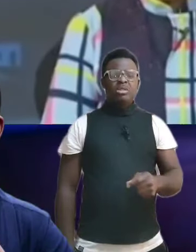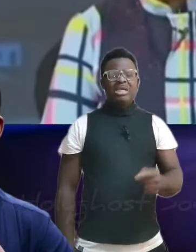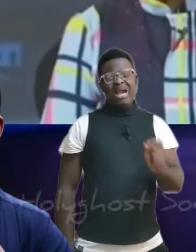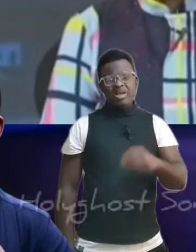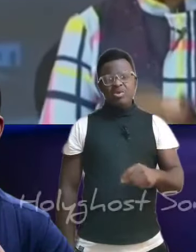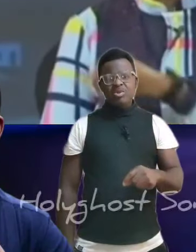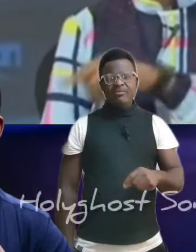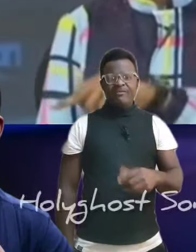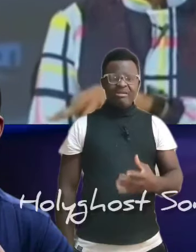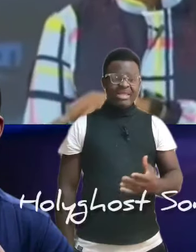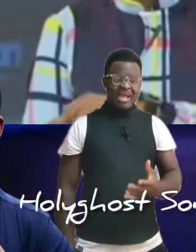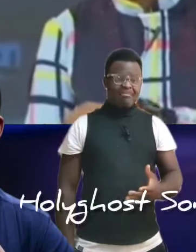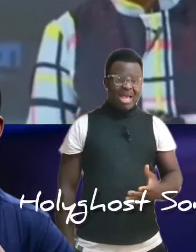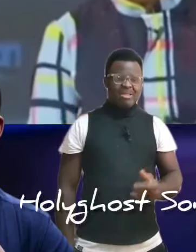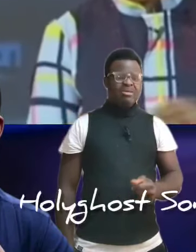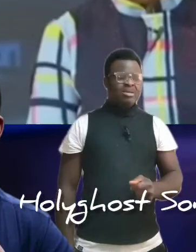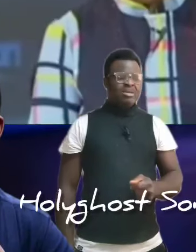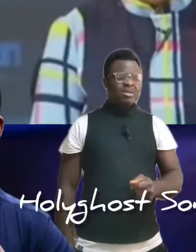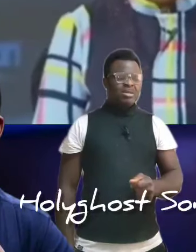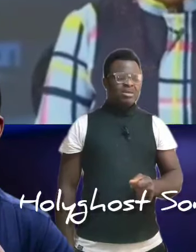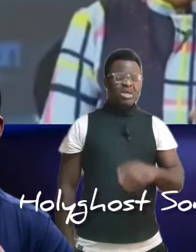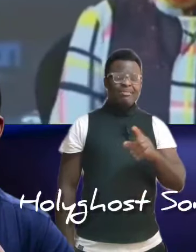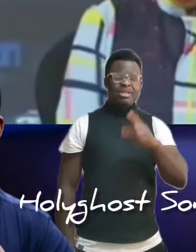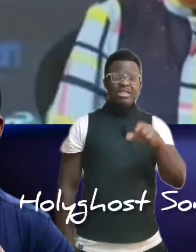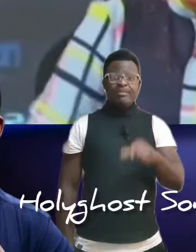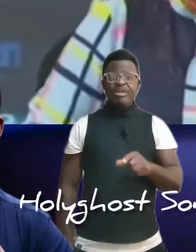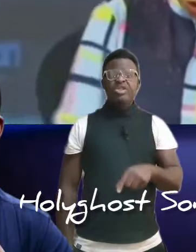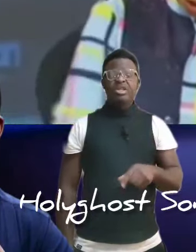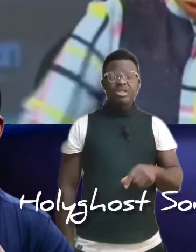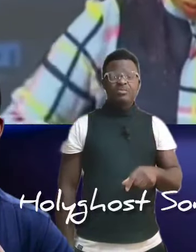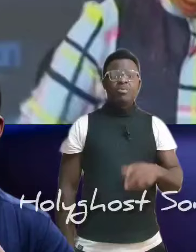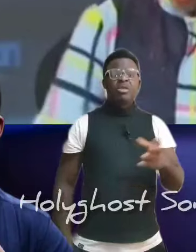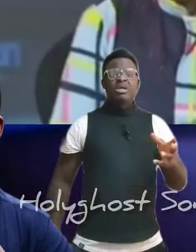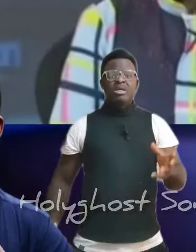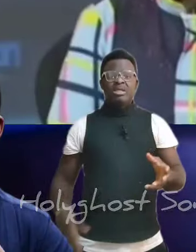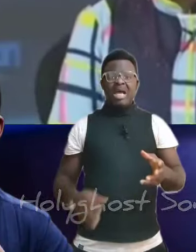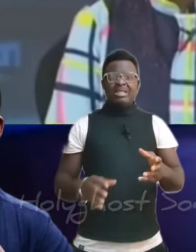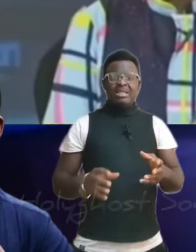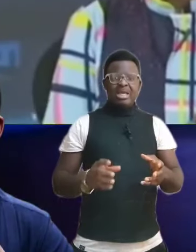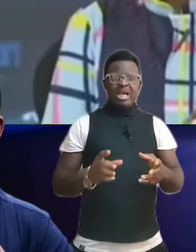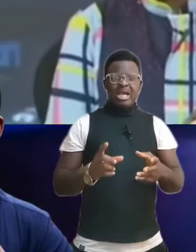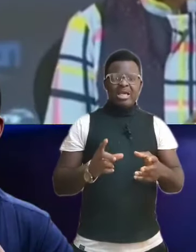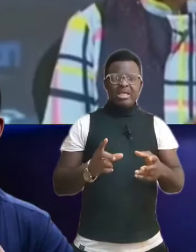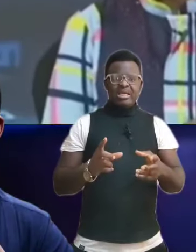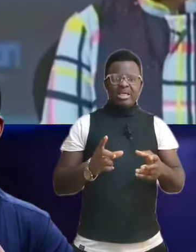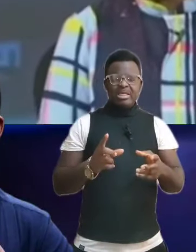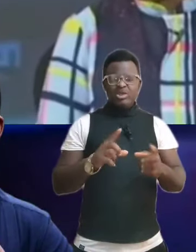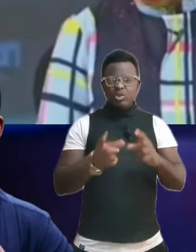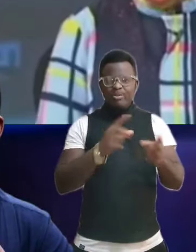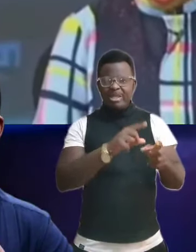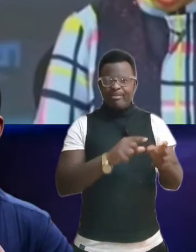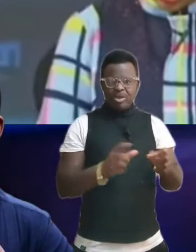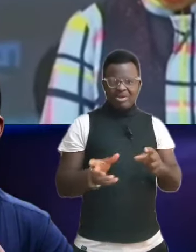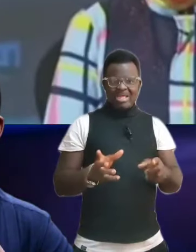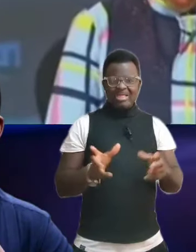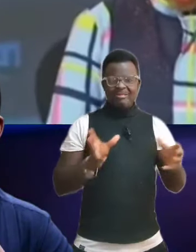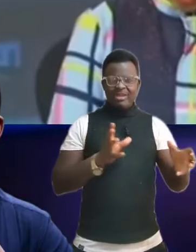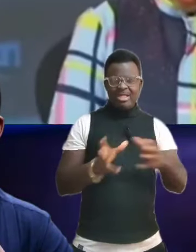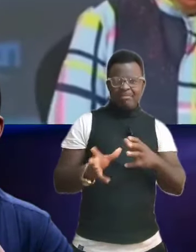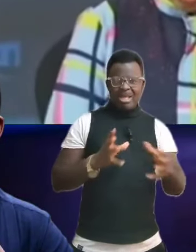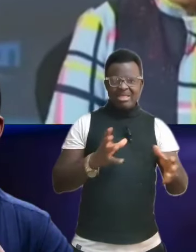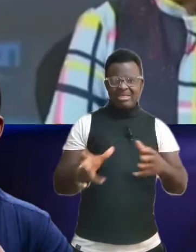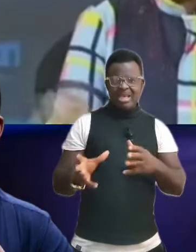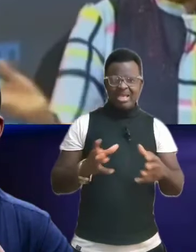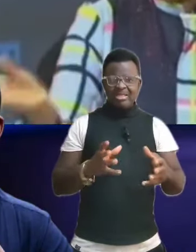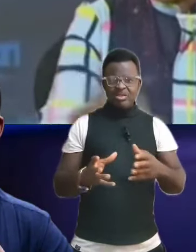and that protest, because let me just mention what the lawyer to the federal government said. Why